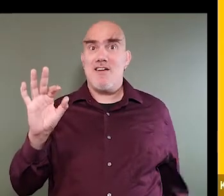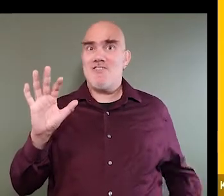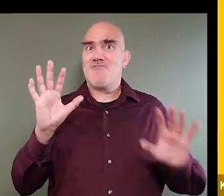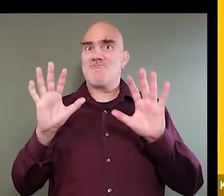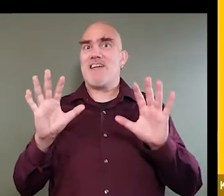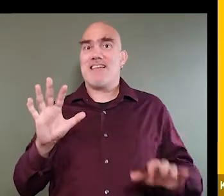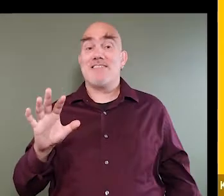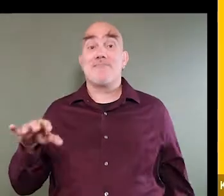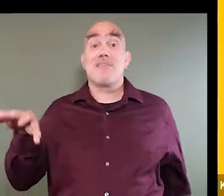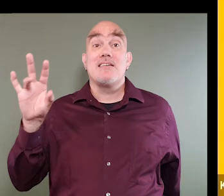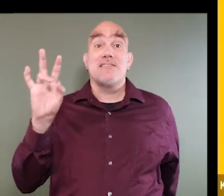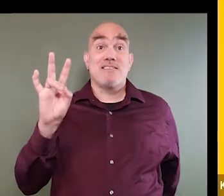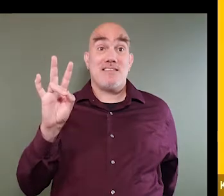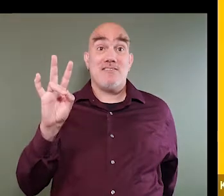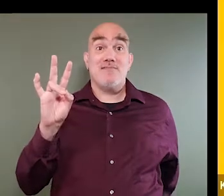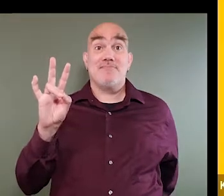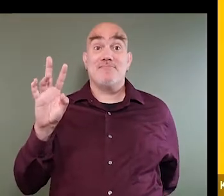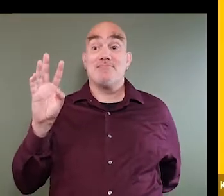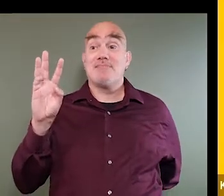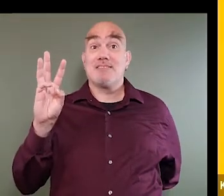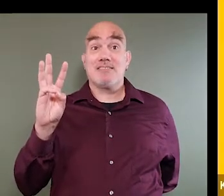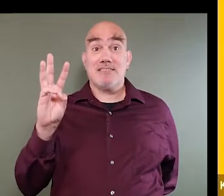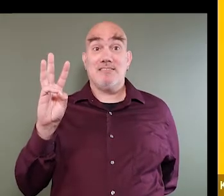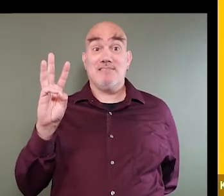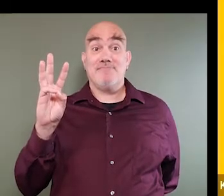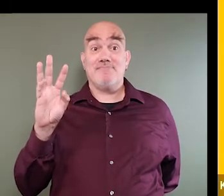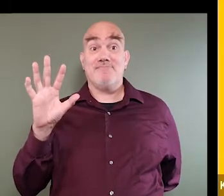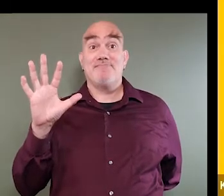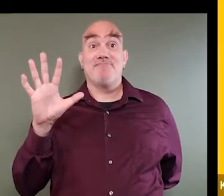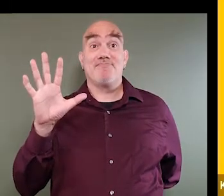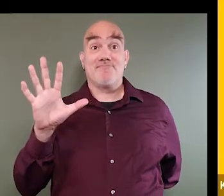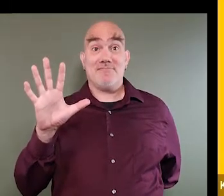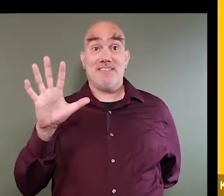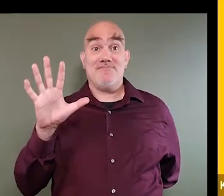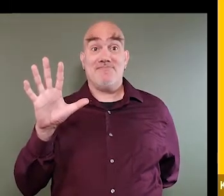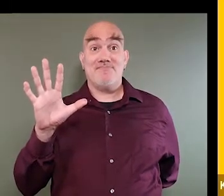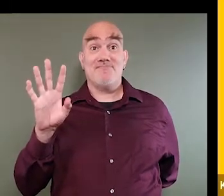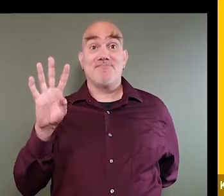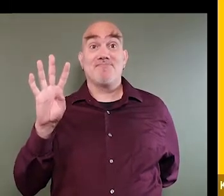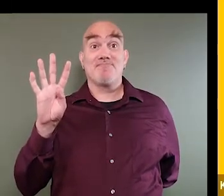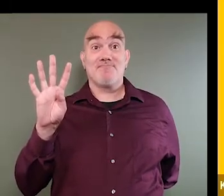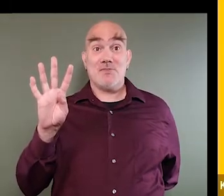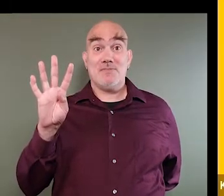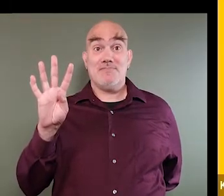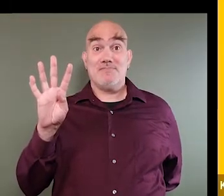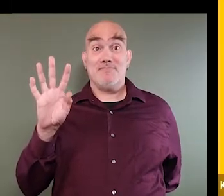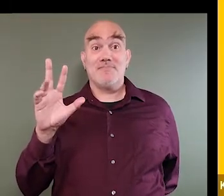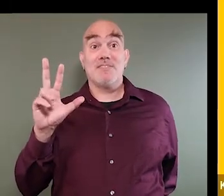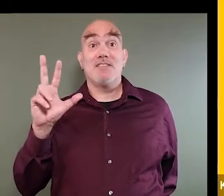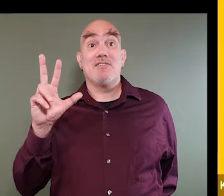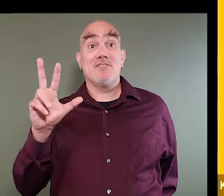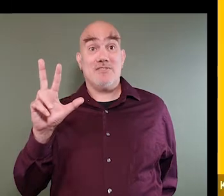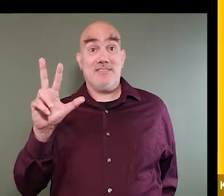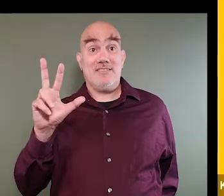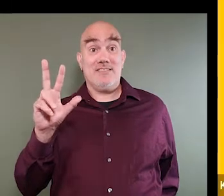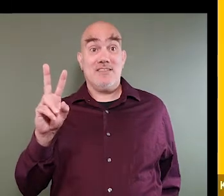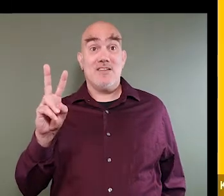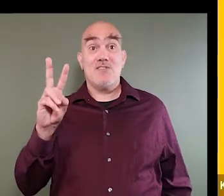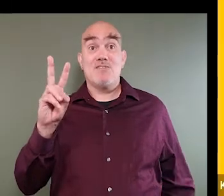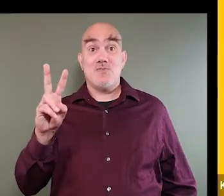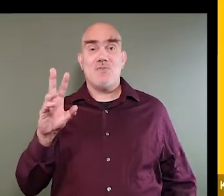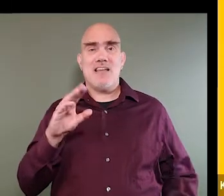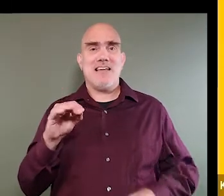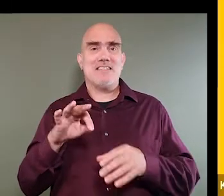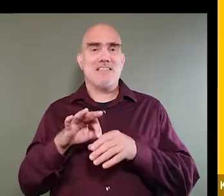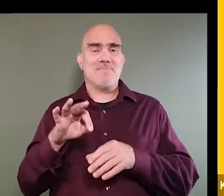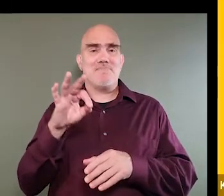8, 7, 6, 5, 4, 3, 2,